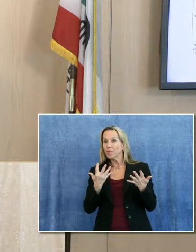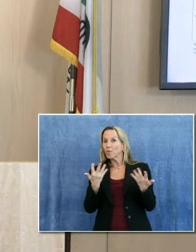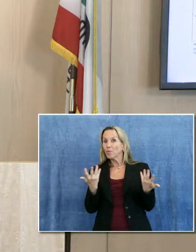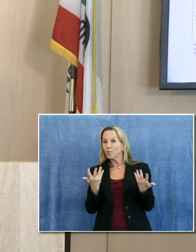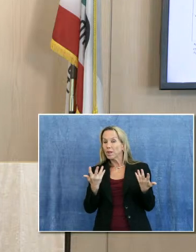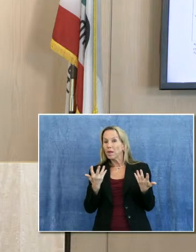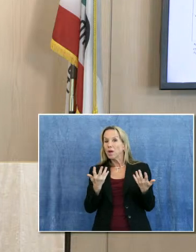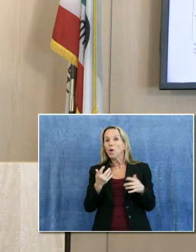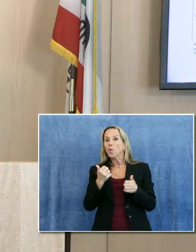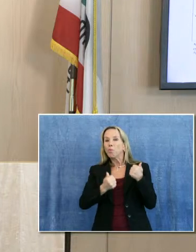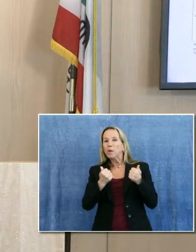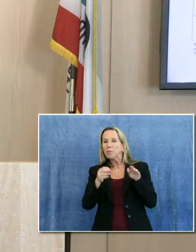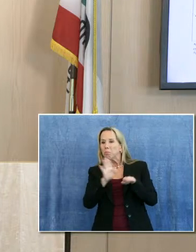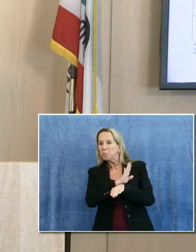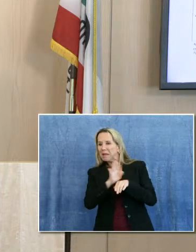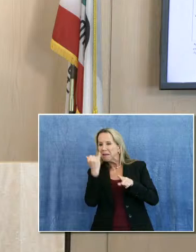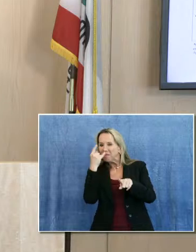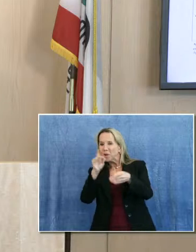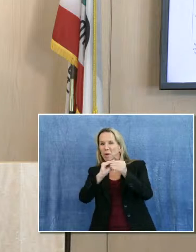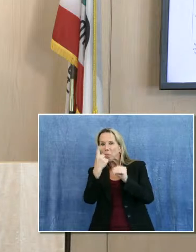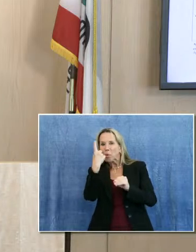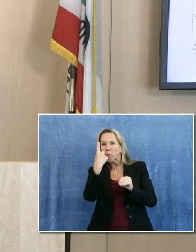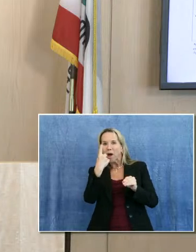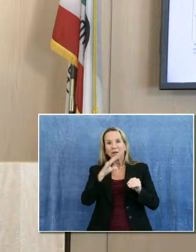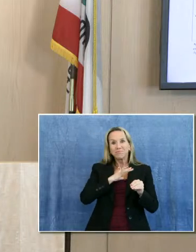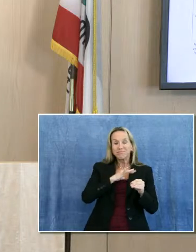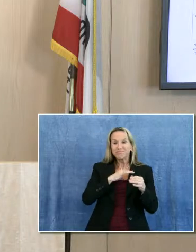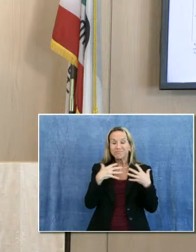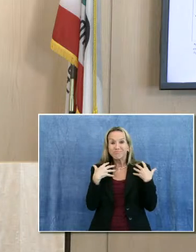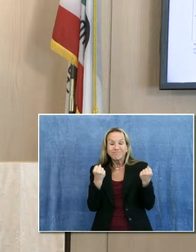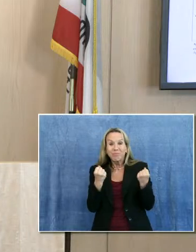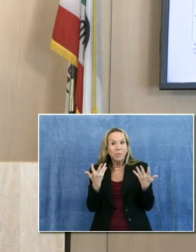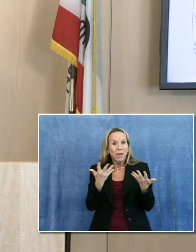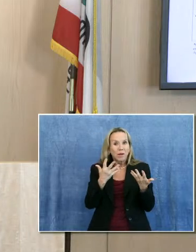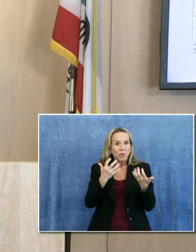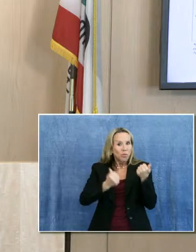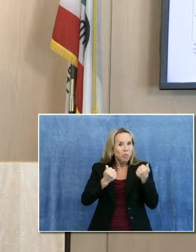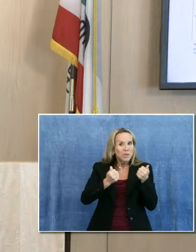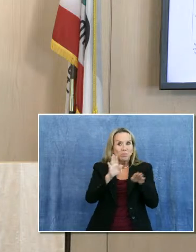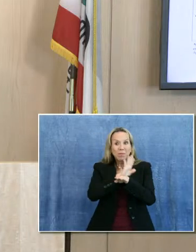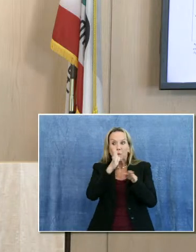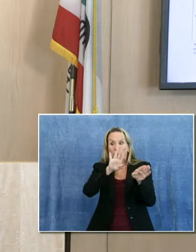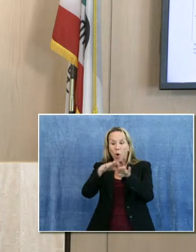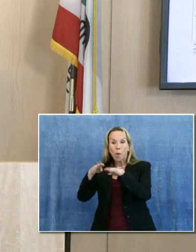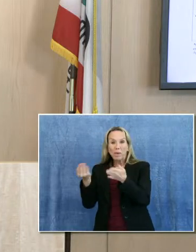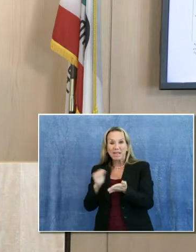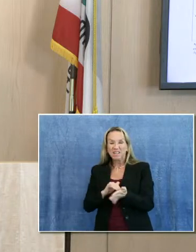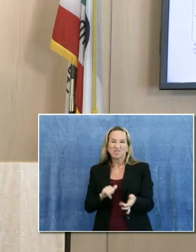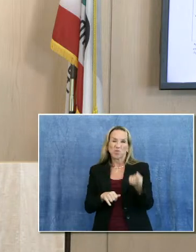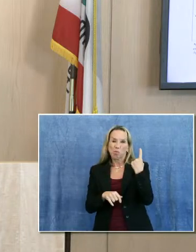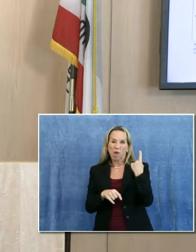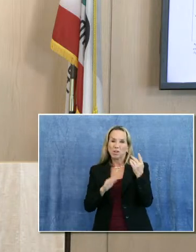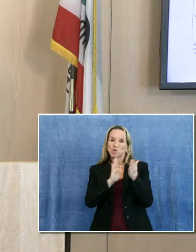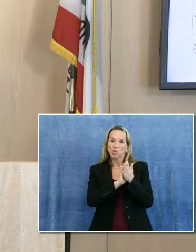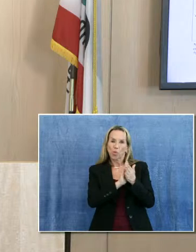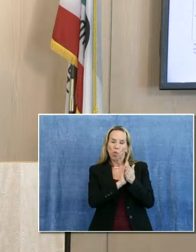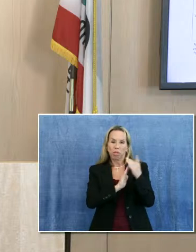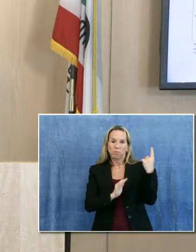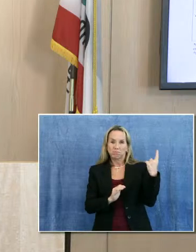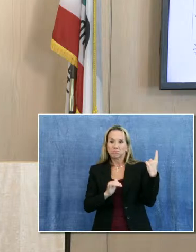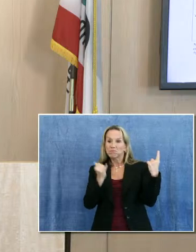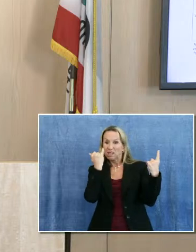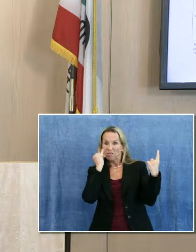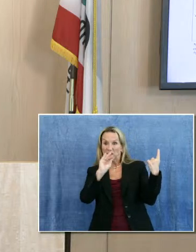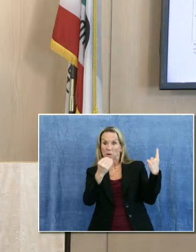is schools. So I just wanted to make sure that people are aware of that. The state currently allows